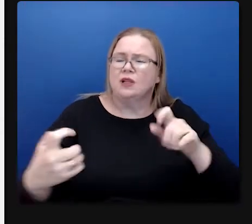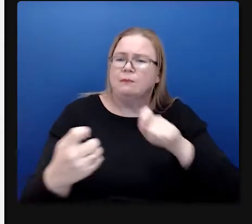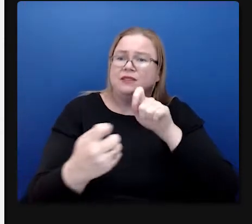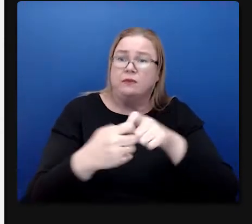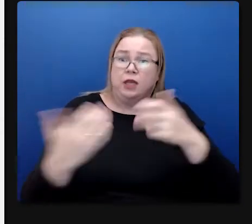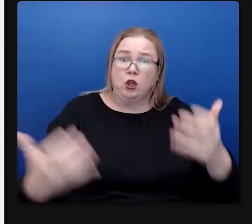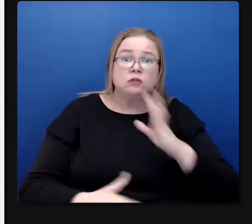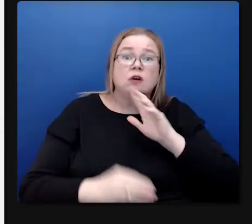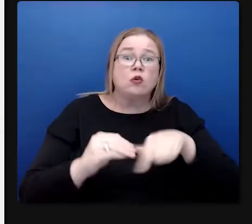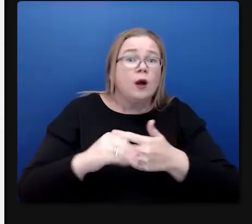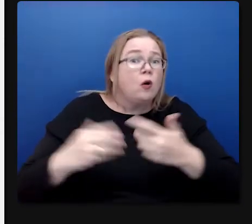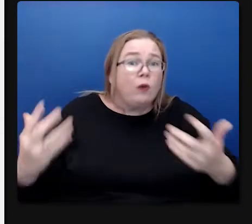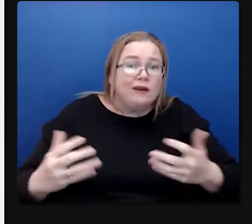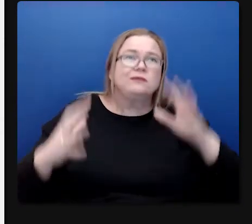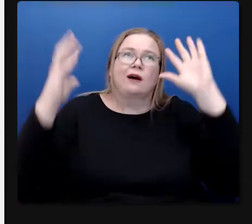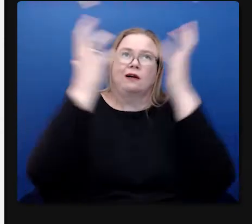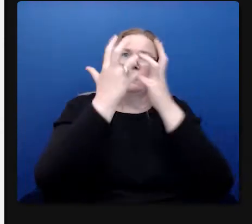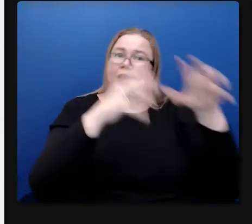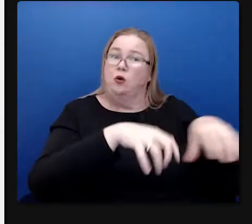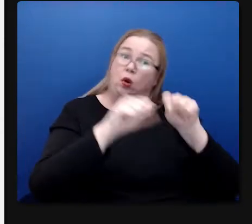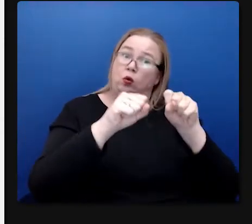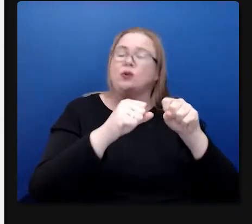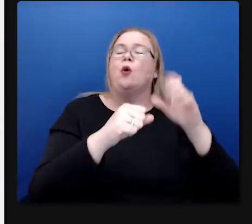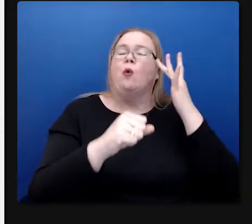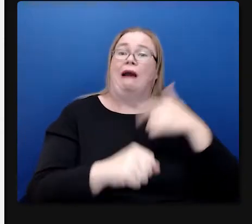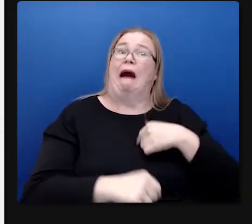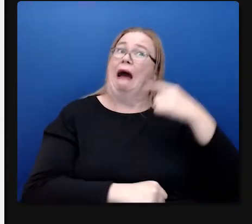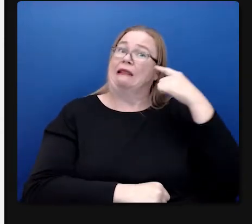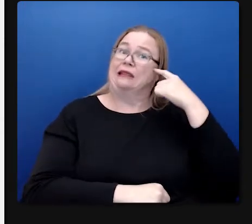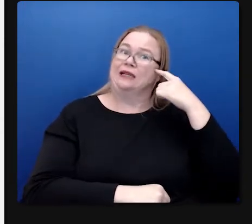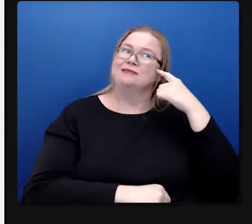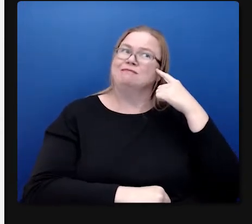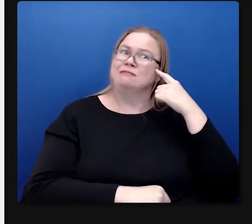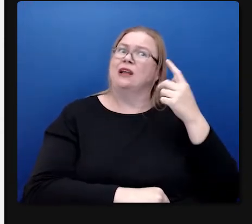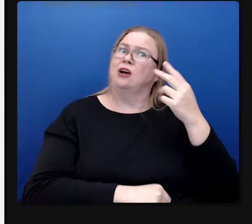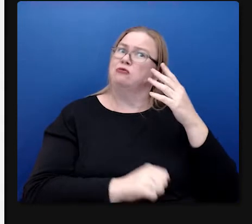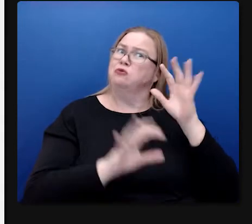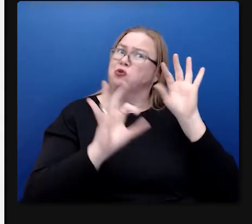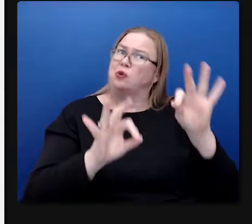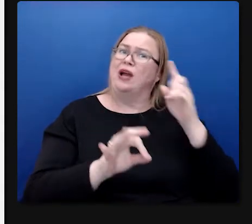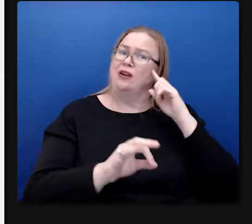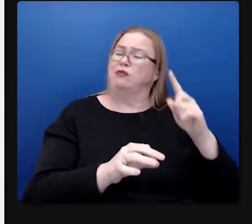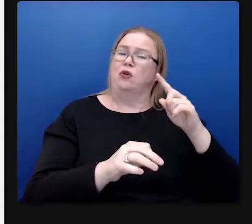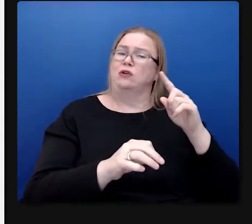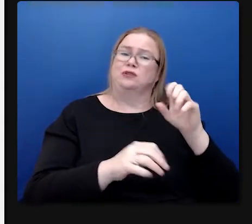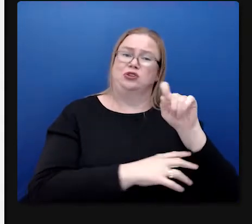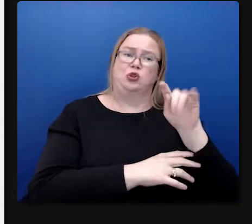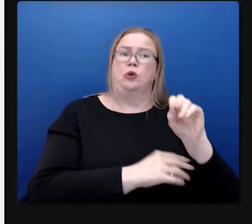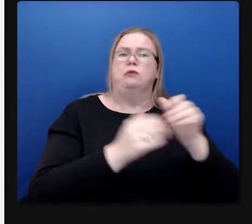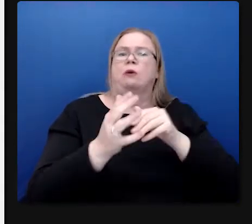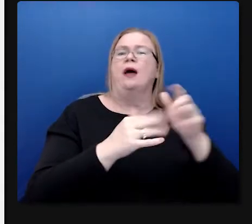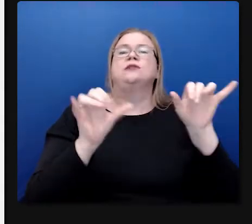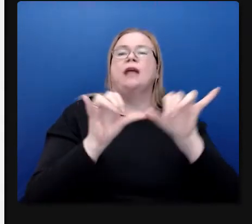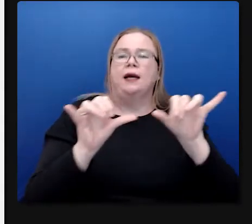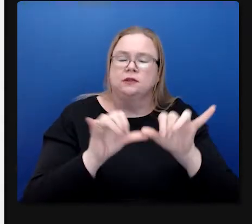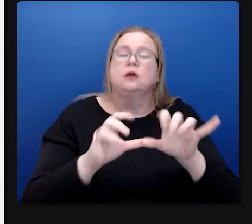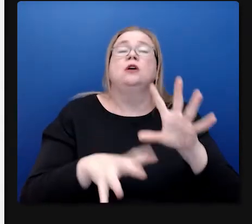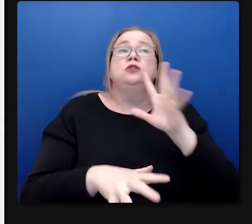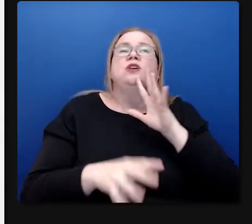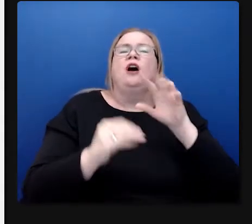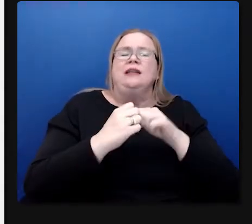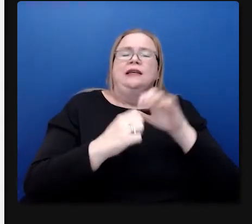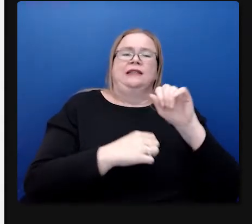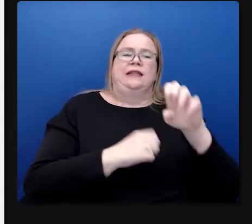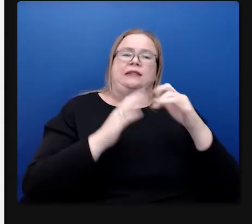Specifically though, I'm here to talk to you about cloud-hosted solutions and why I think they are really, really great for game studios of all sizes. We're gonna talk